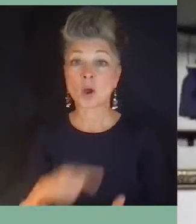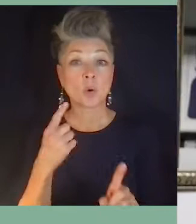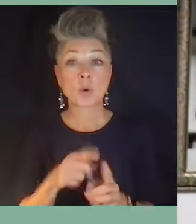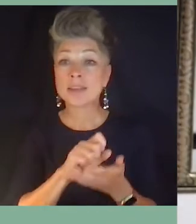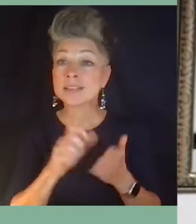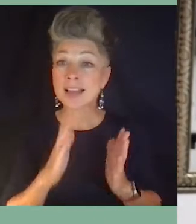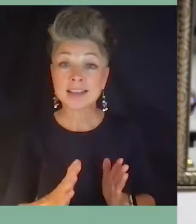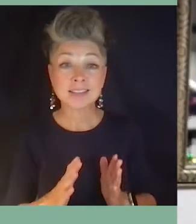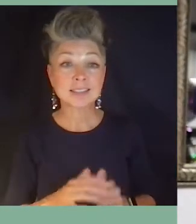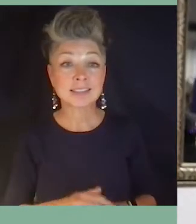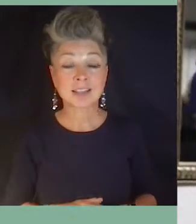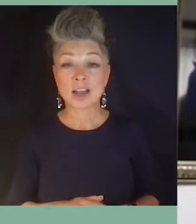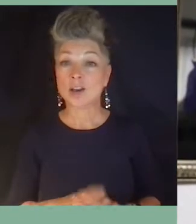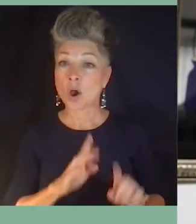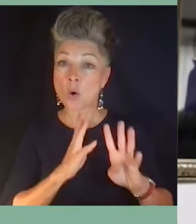Oh, when the